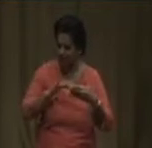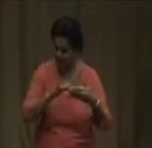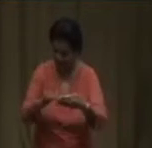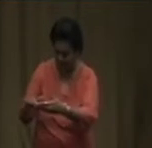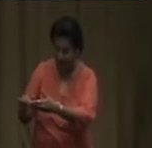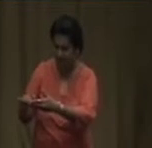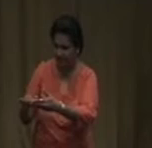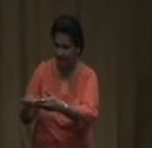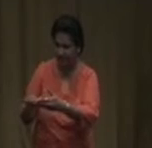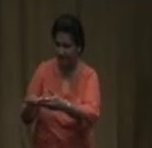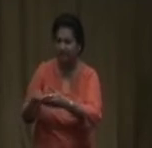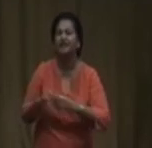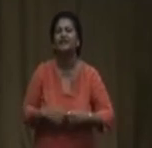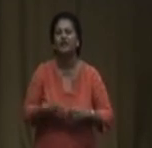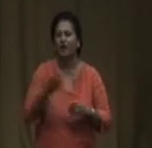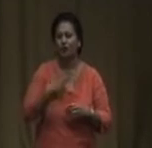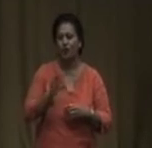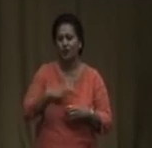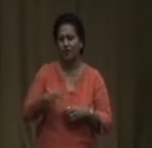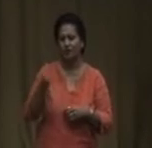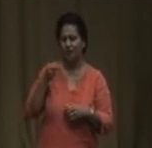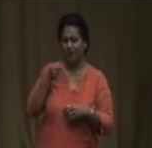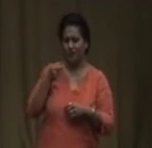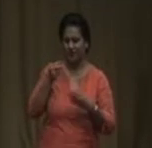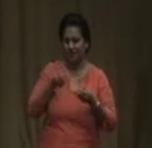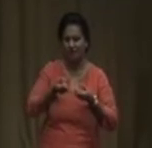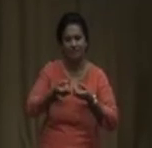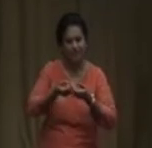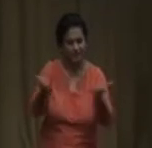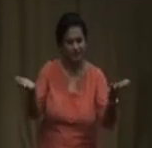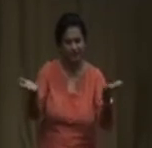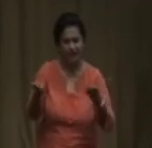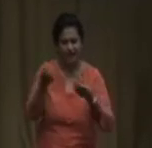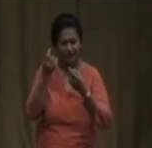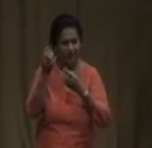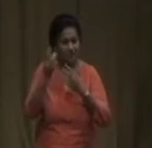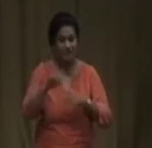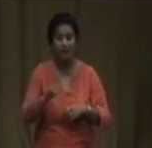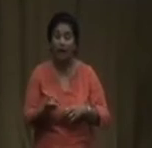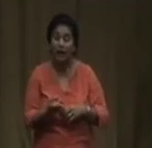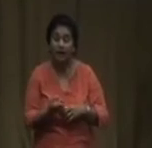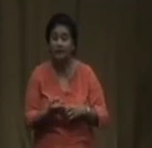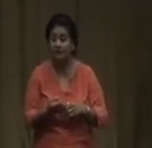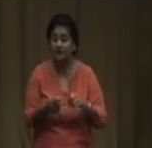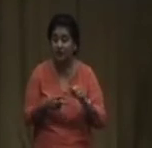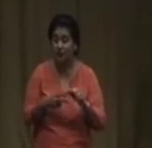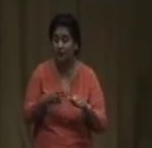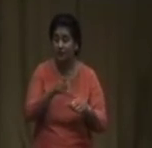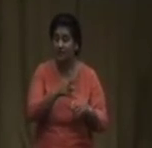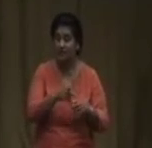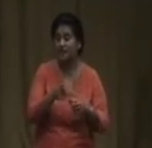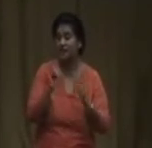to uphold the copyright provisions of proprietary software. But this is also an issue of